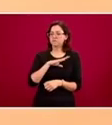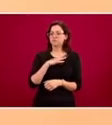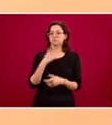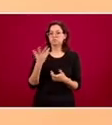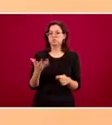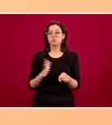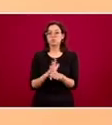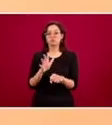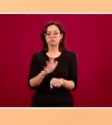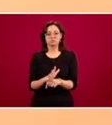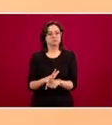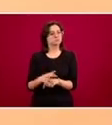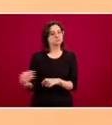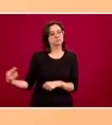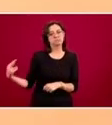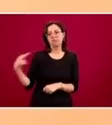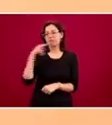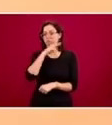are